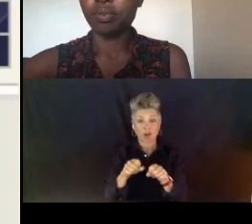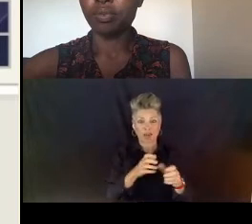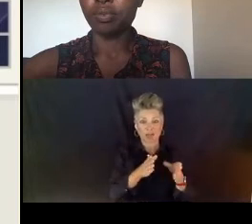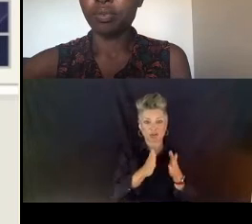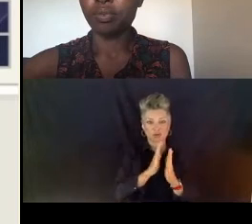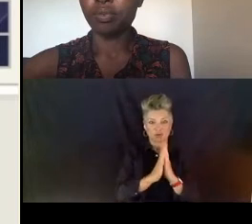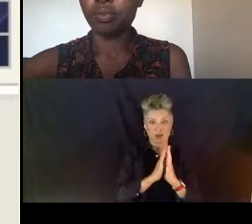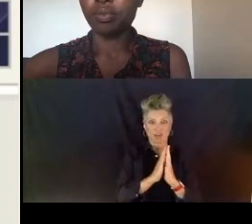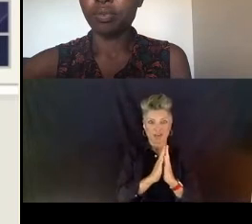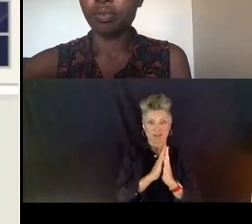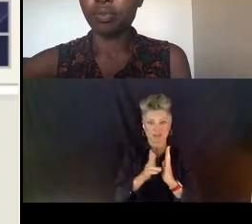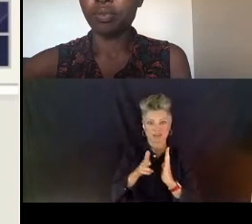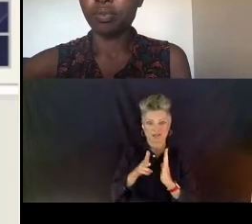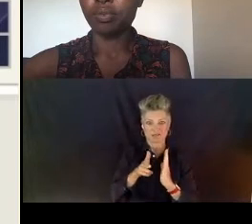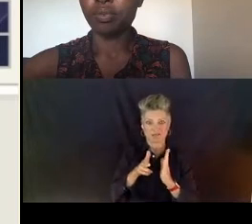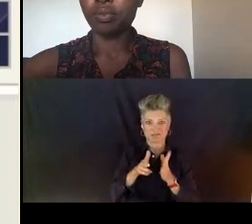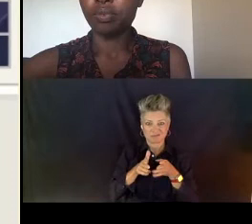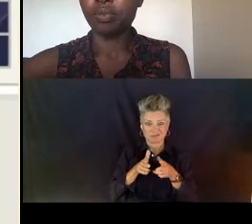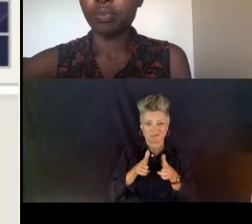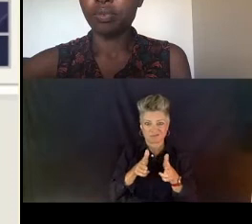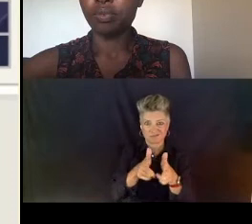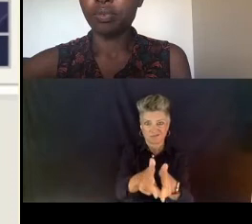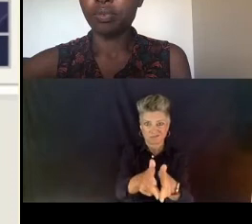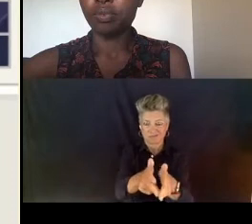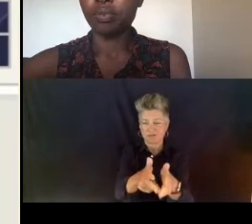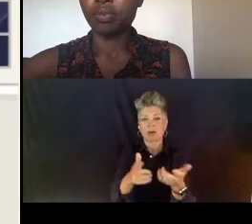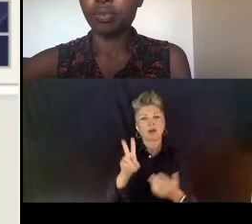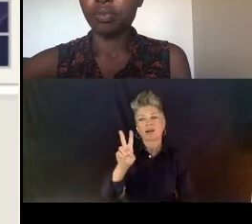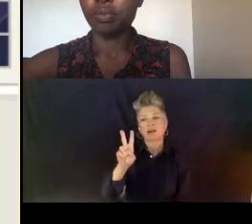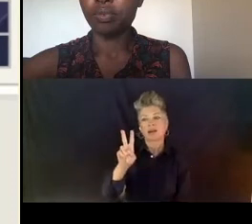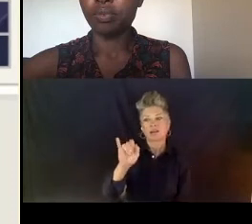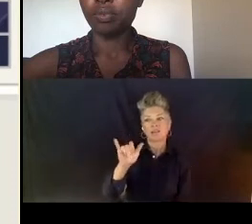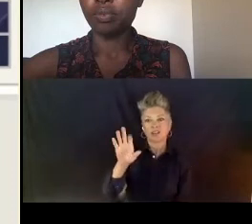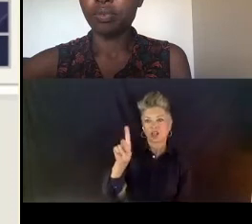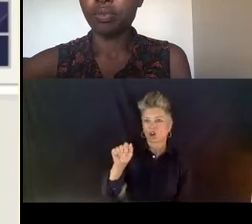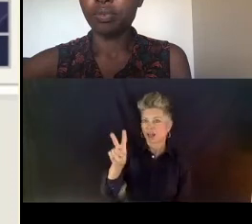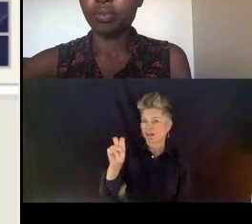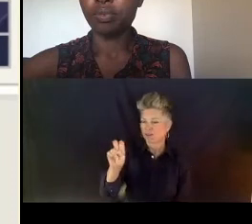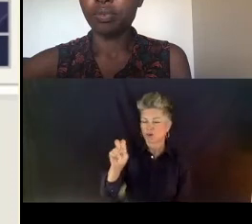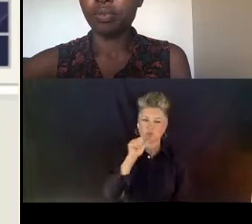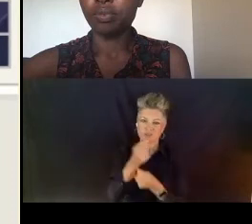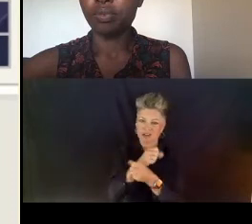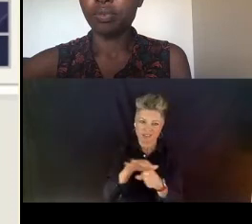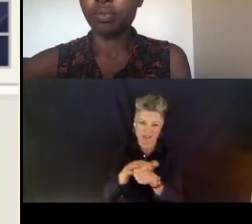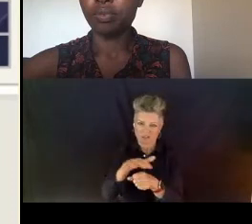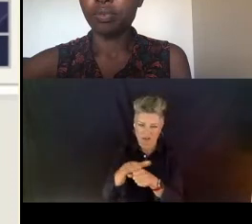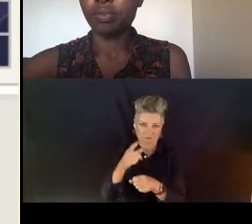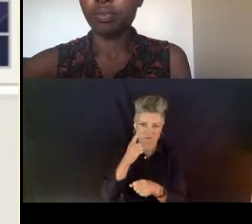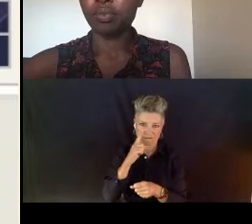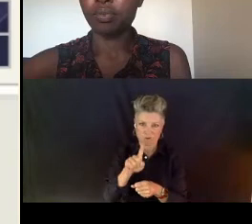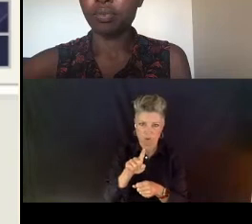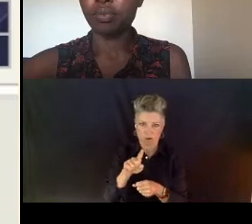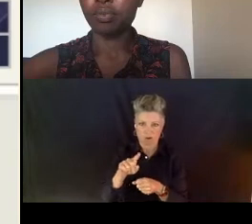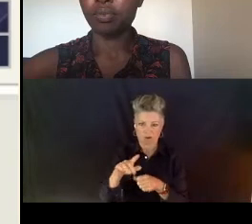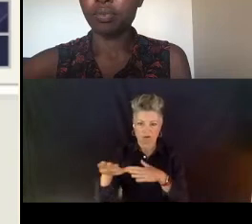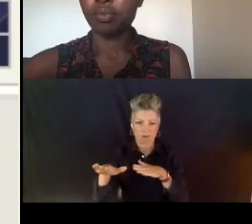our Villa Avenue, our street, wasn't safe enough to put the pedestrian next